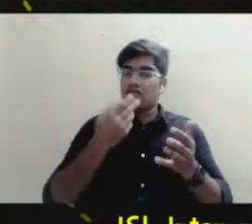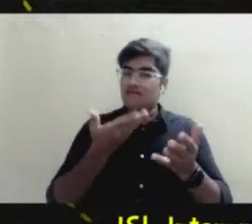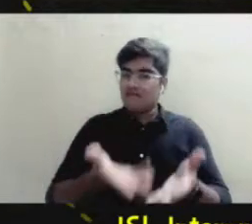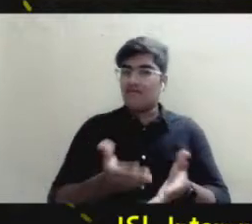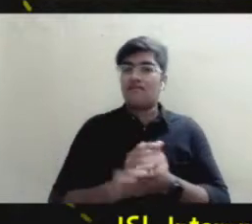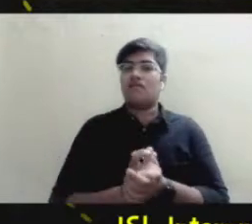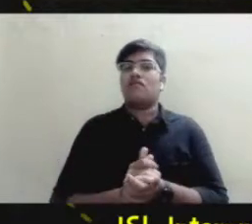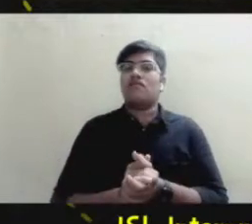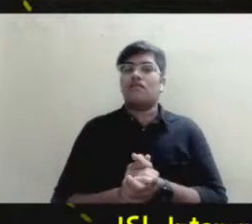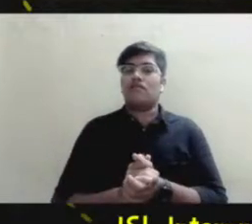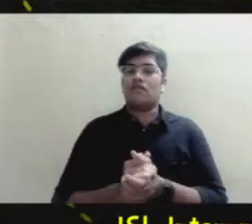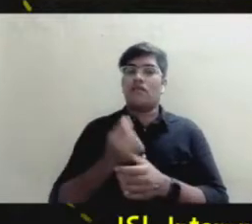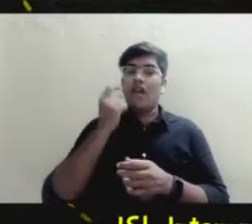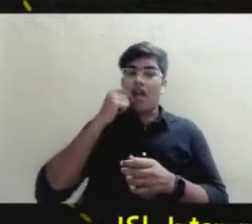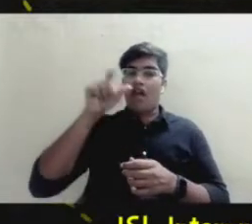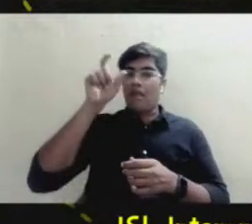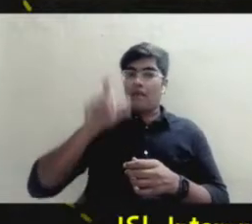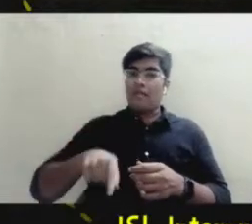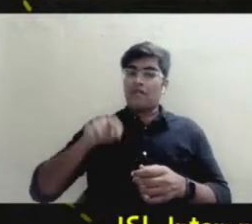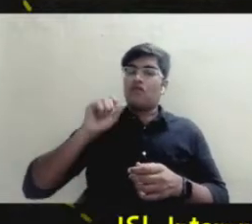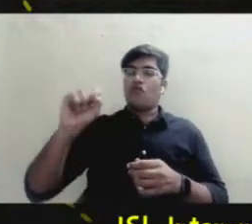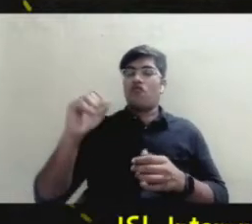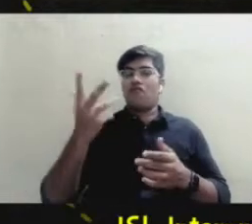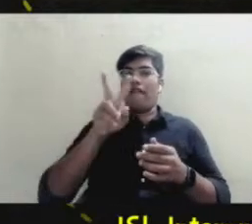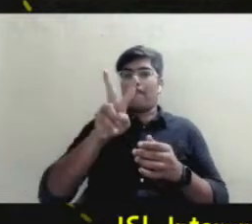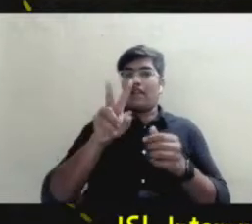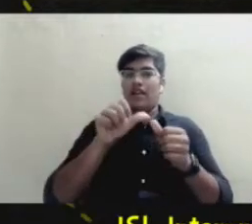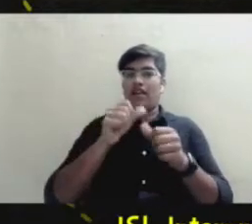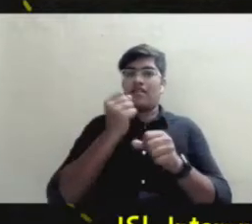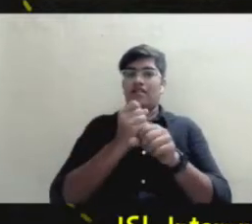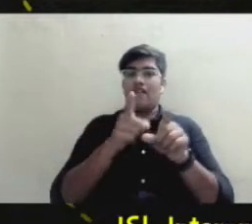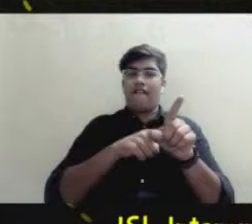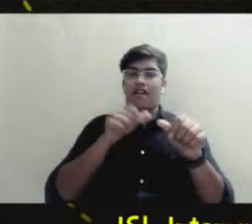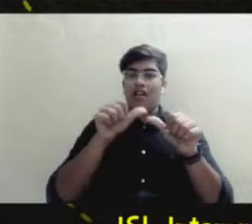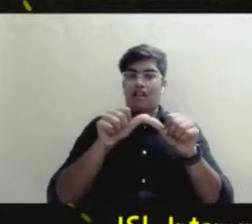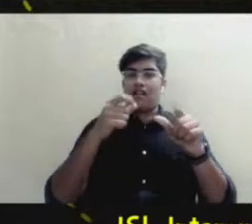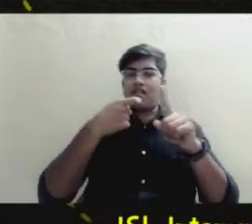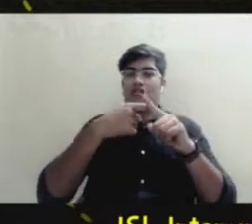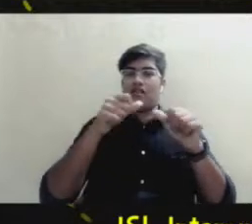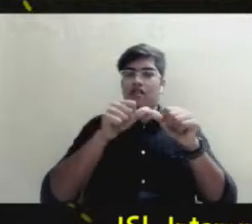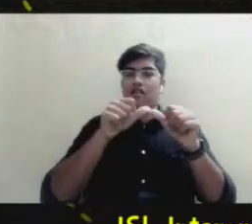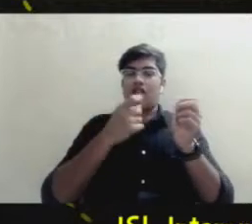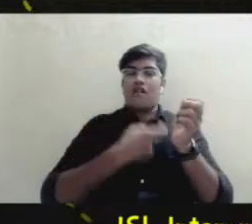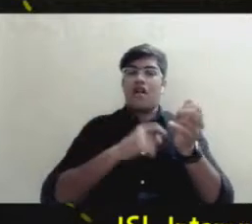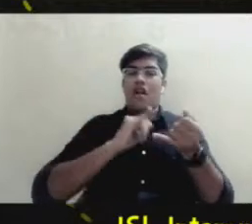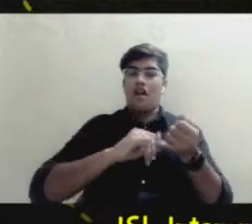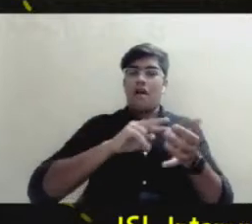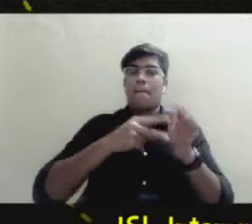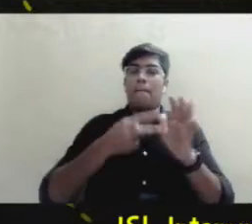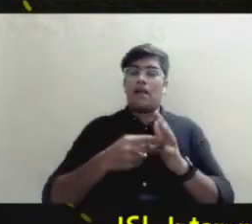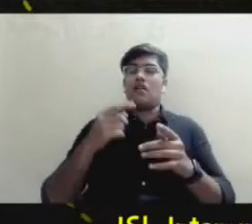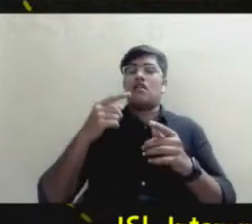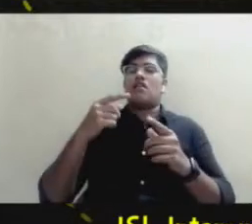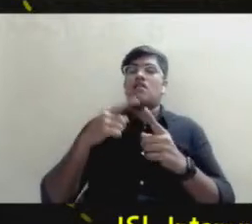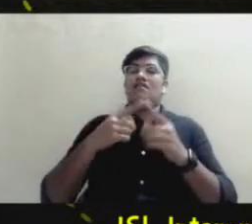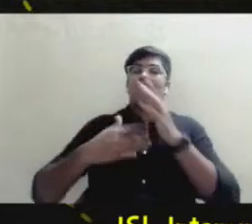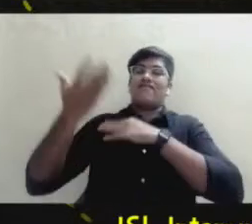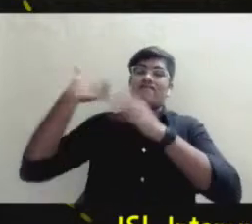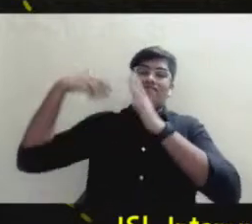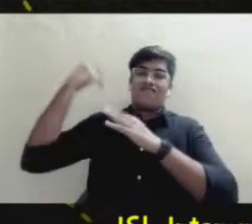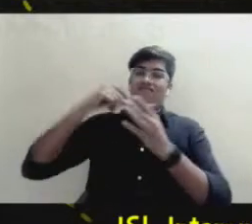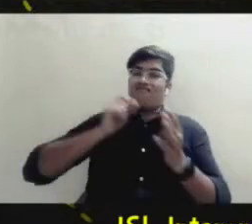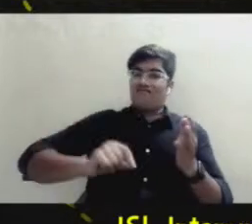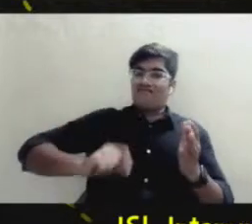male Vagyakars or composers in the Hindustani classical tradition continue to write like this. So